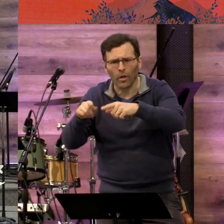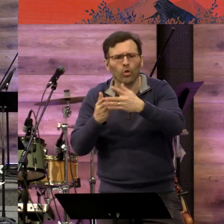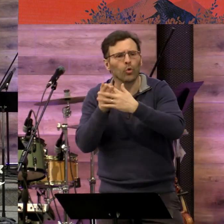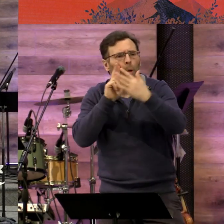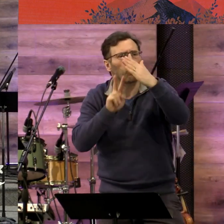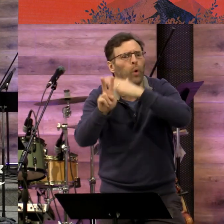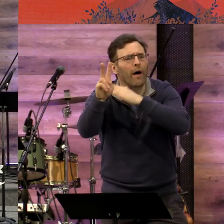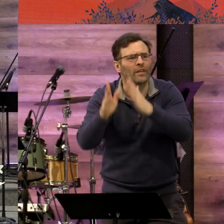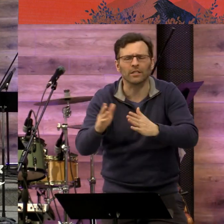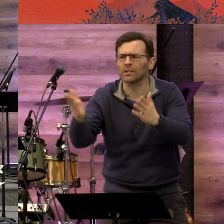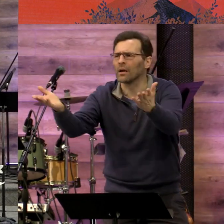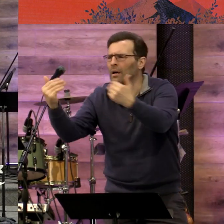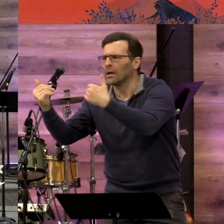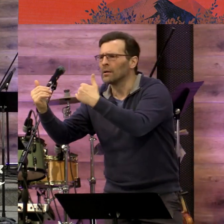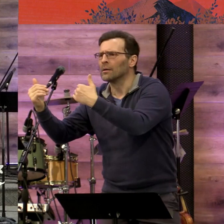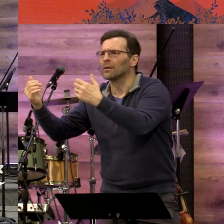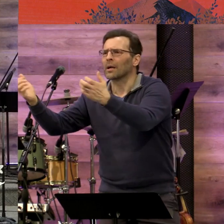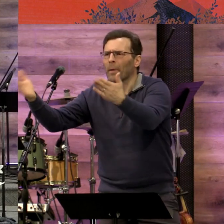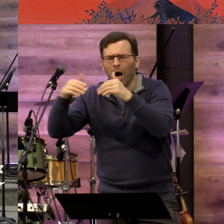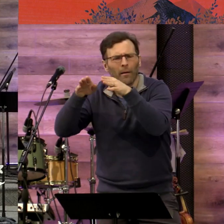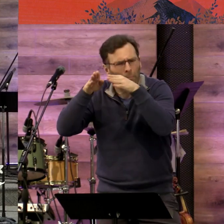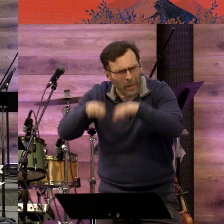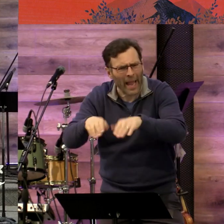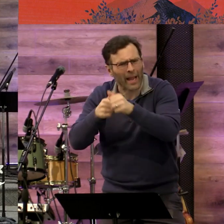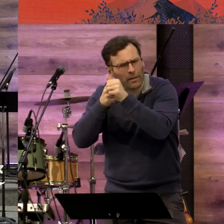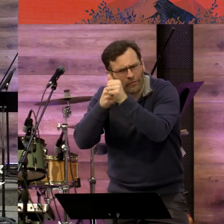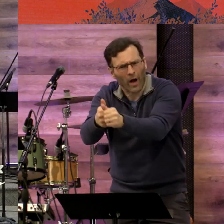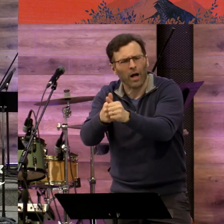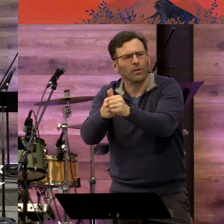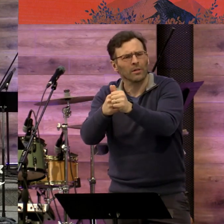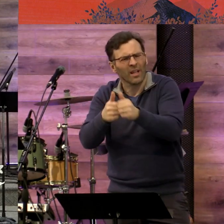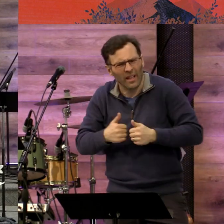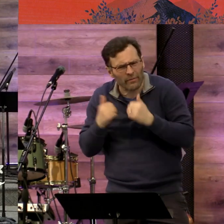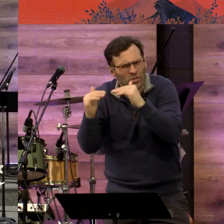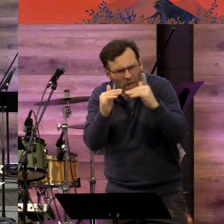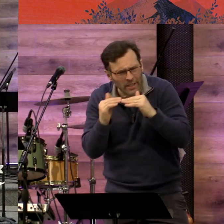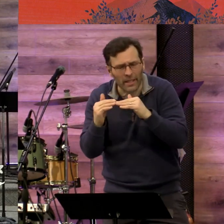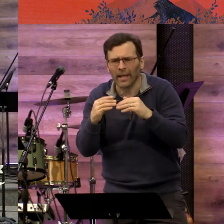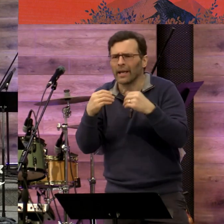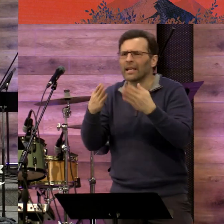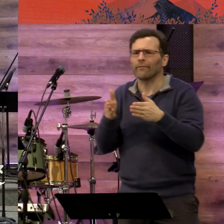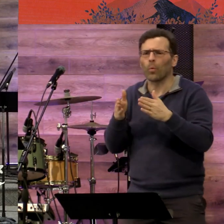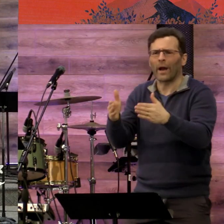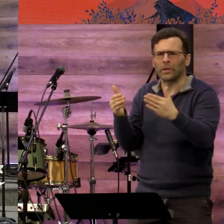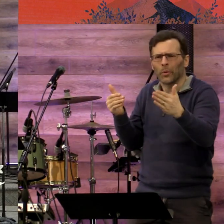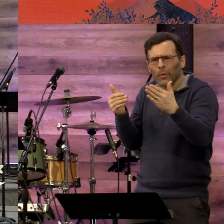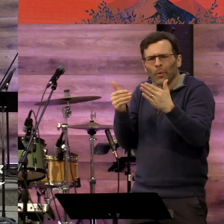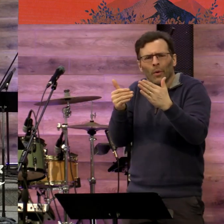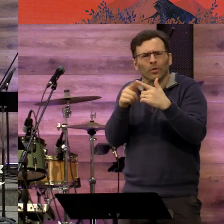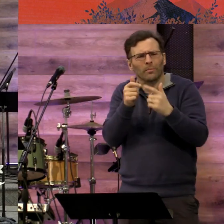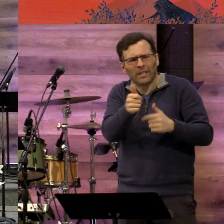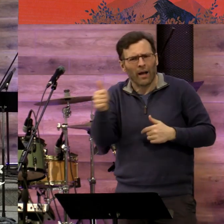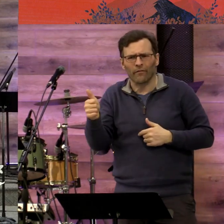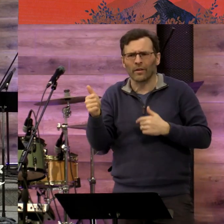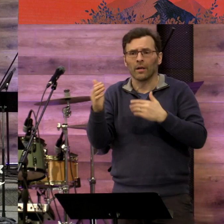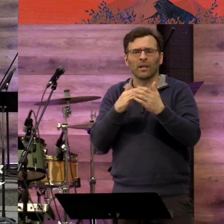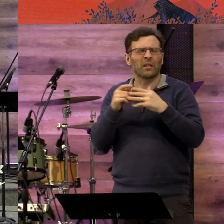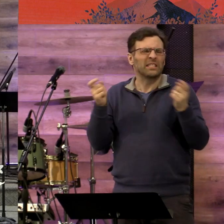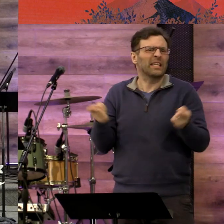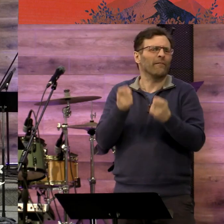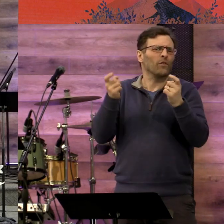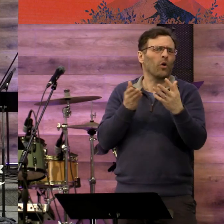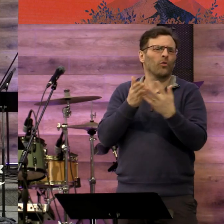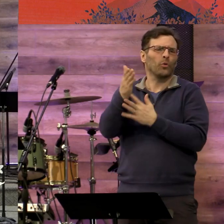prophets, calling them back to obey God and to live justly. He gave them a way to draw near to himself, even though they were sinful, through